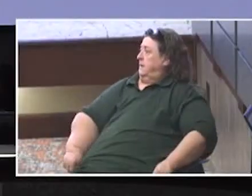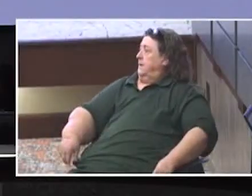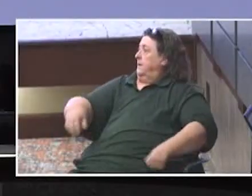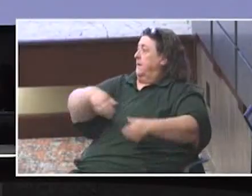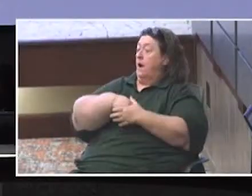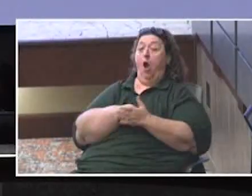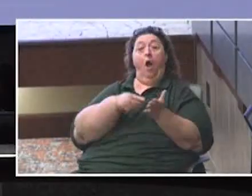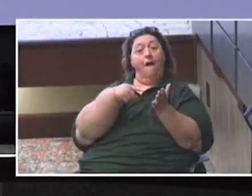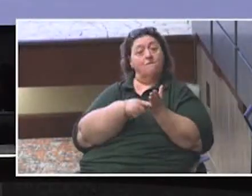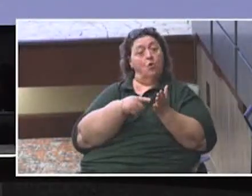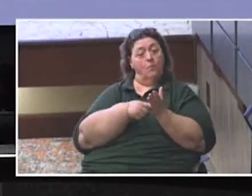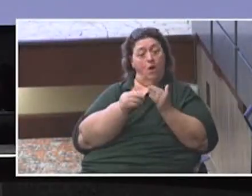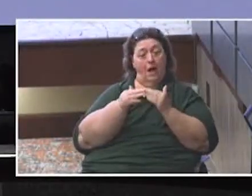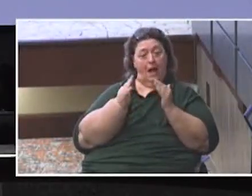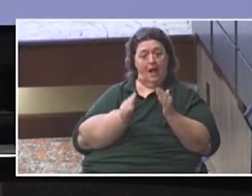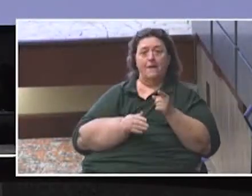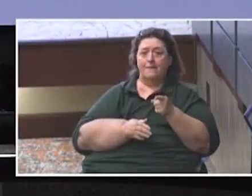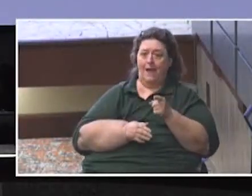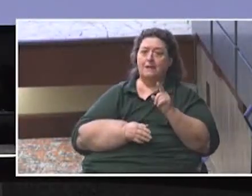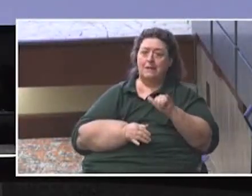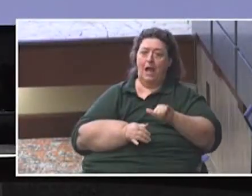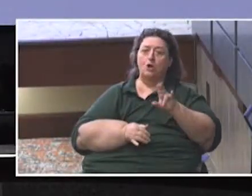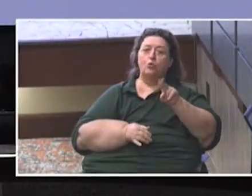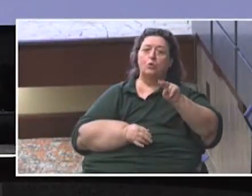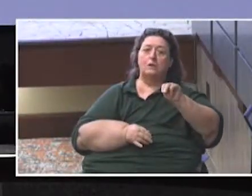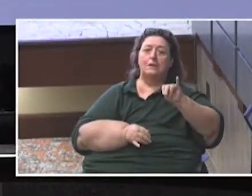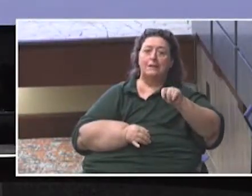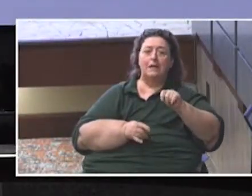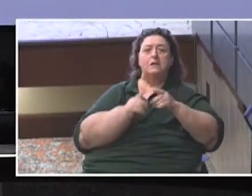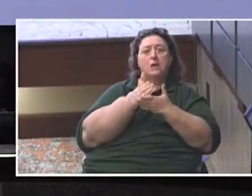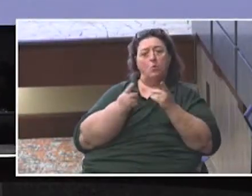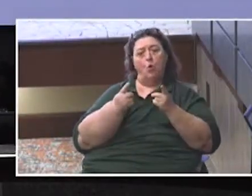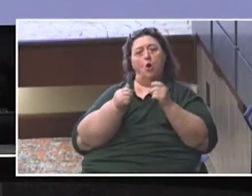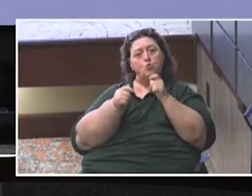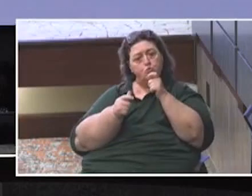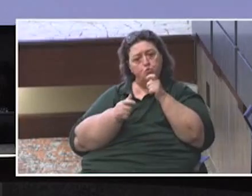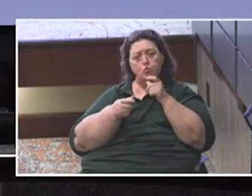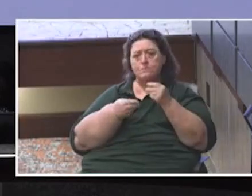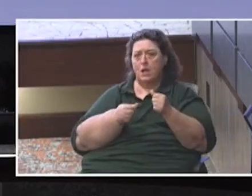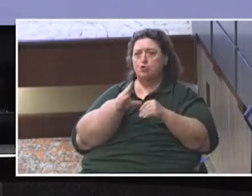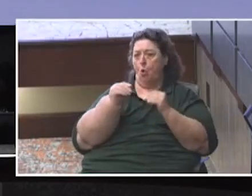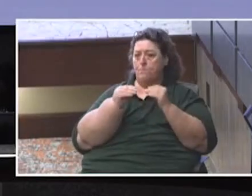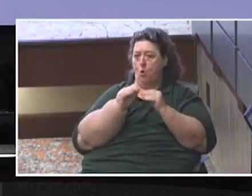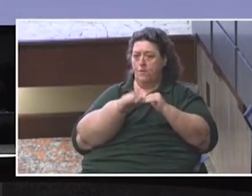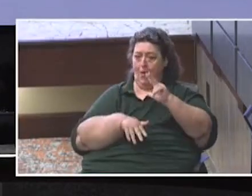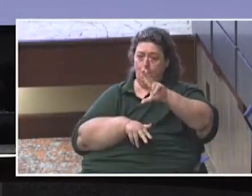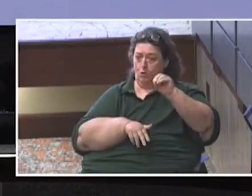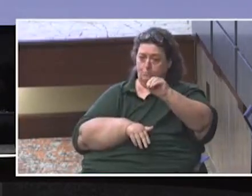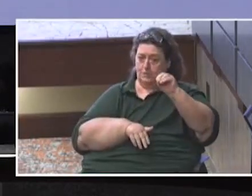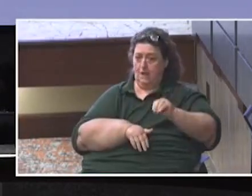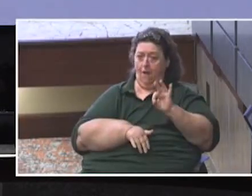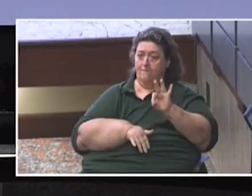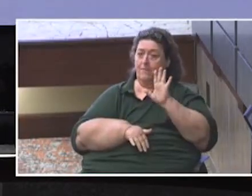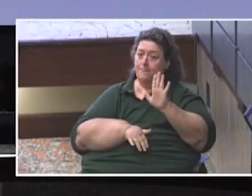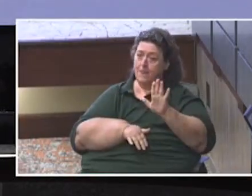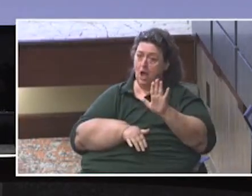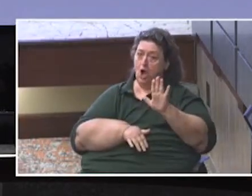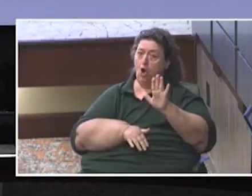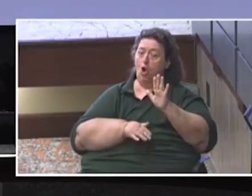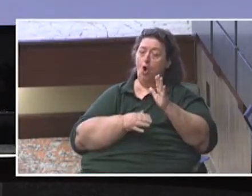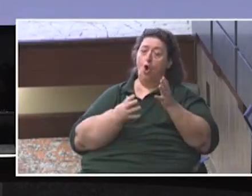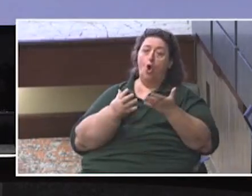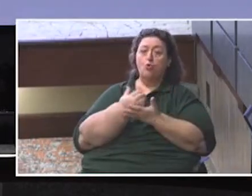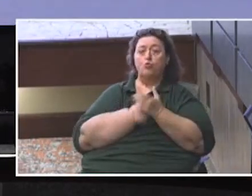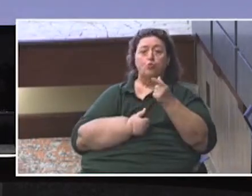Affordable housing is a unit in which someone spends no more than 30% of their gross monthly